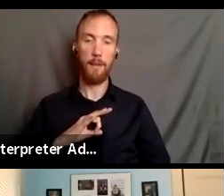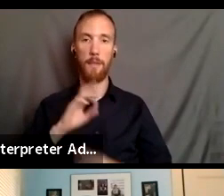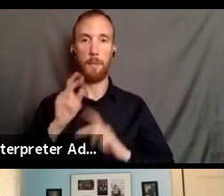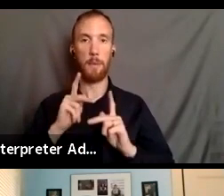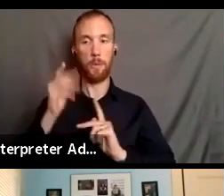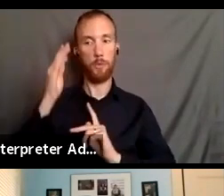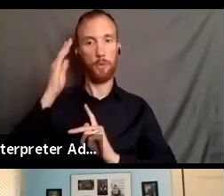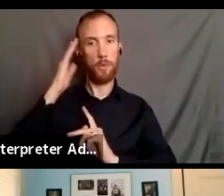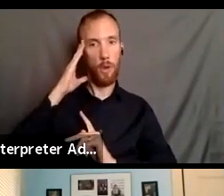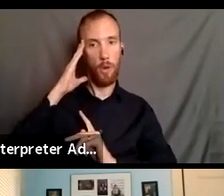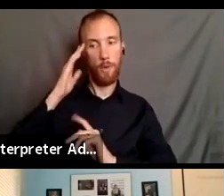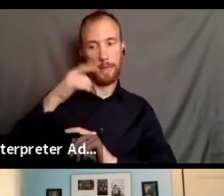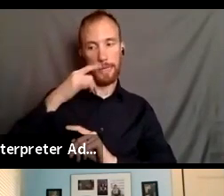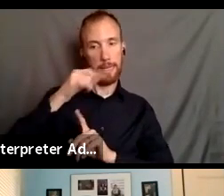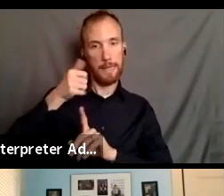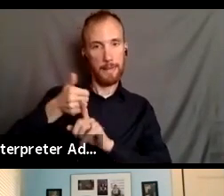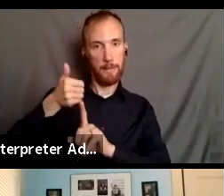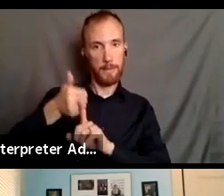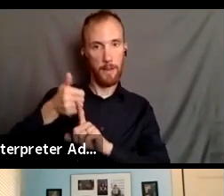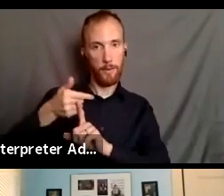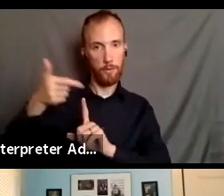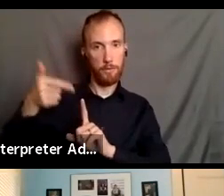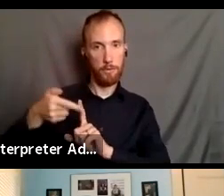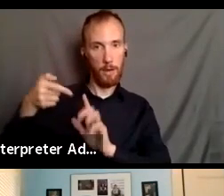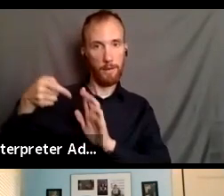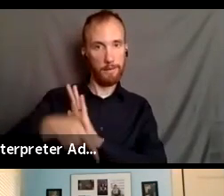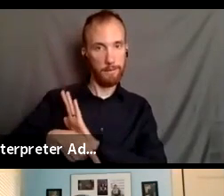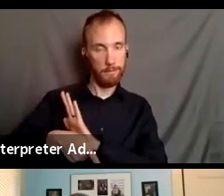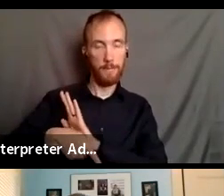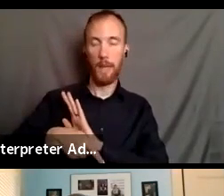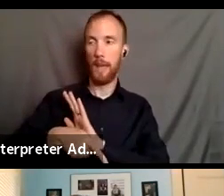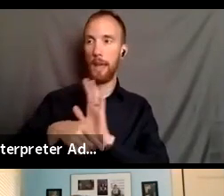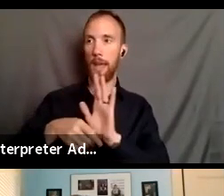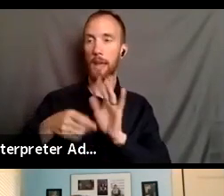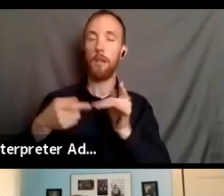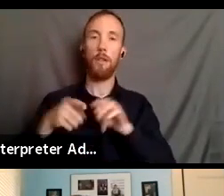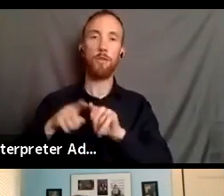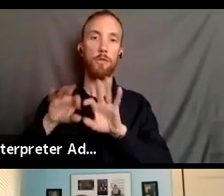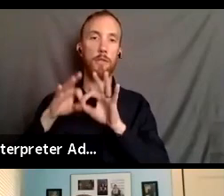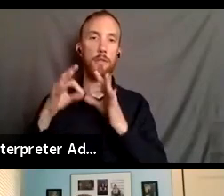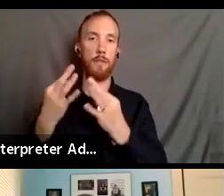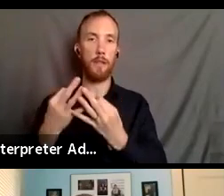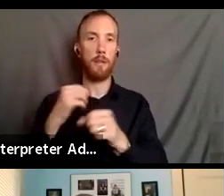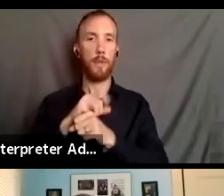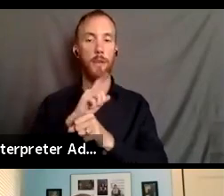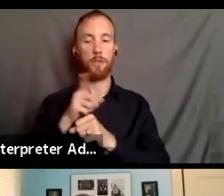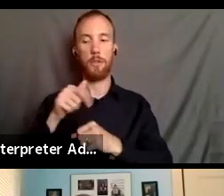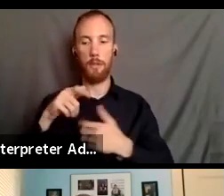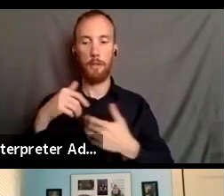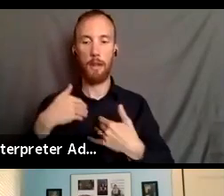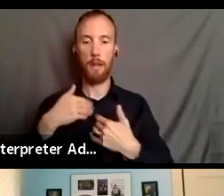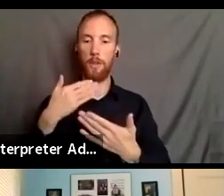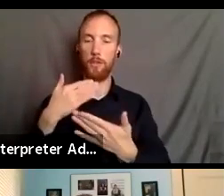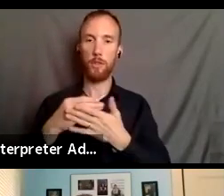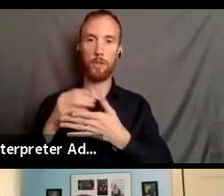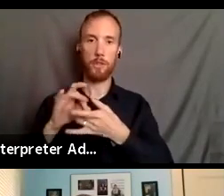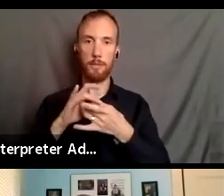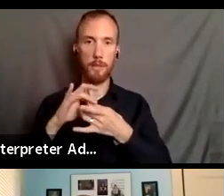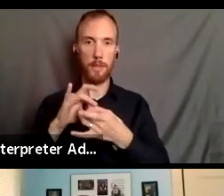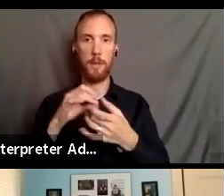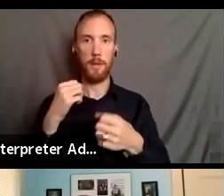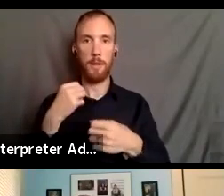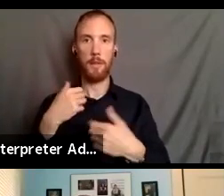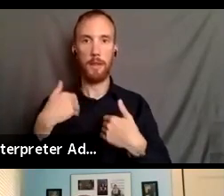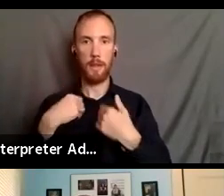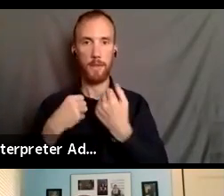well as support the family and making sure they have connections to the right supports the office of faith-based initiatives will